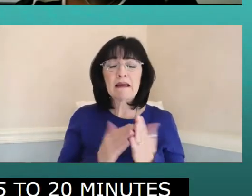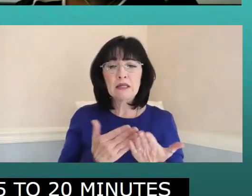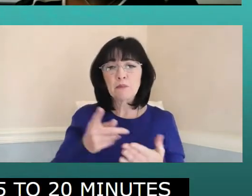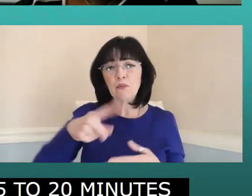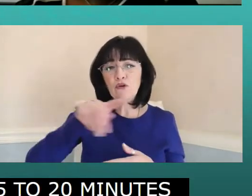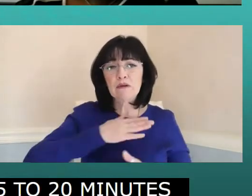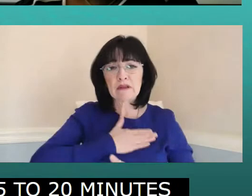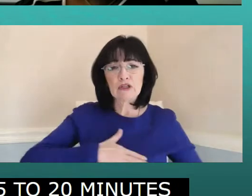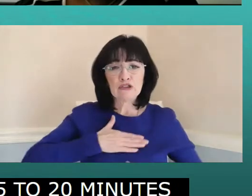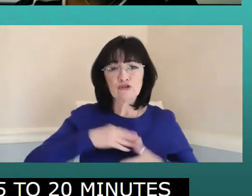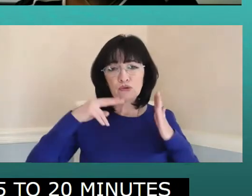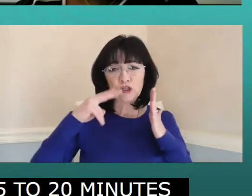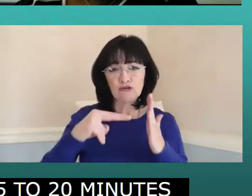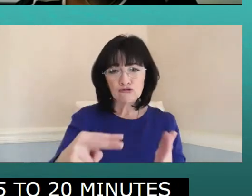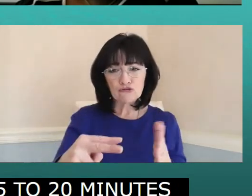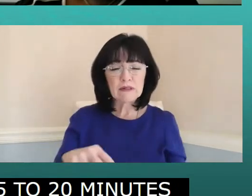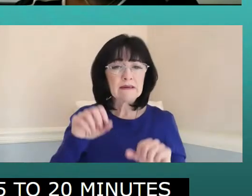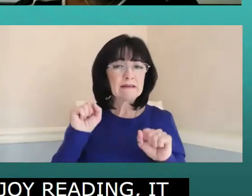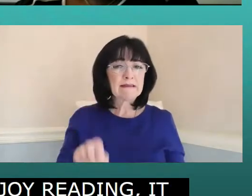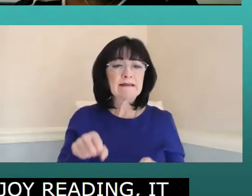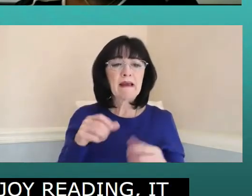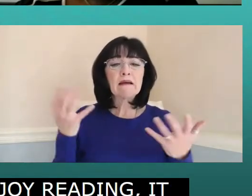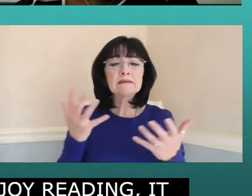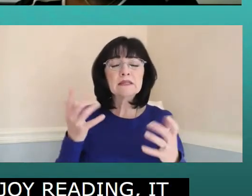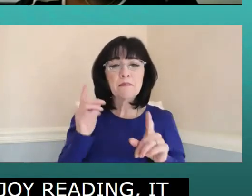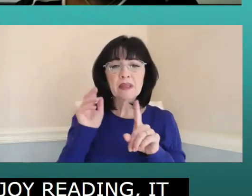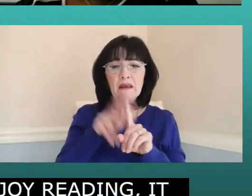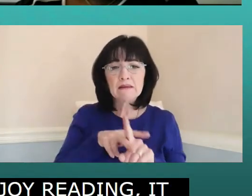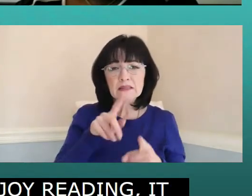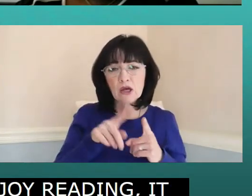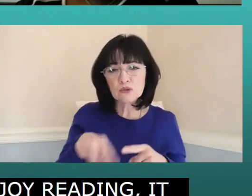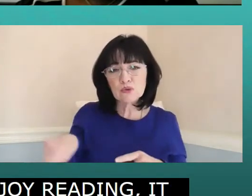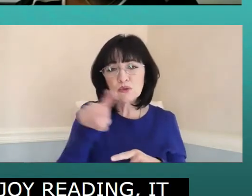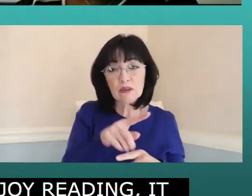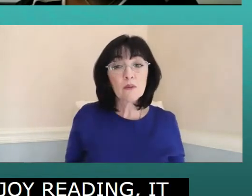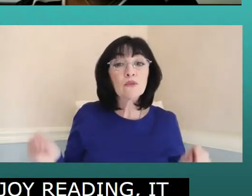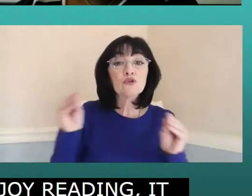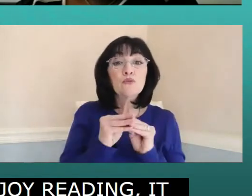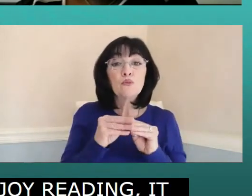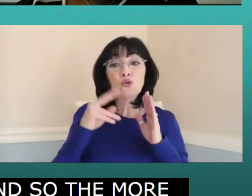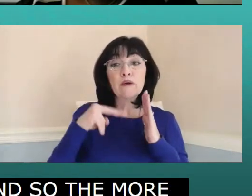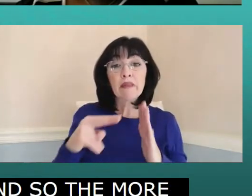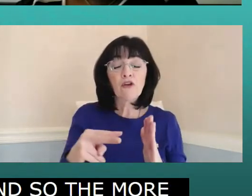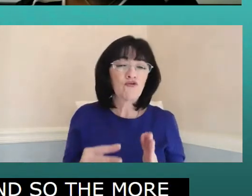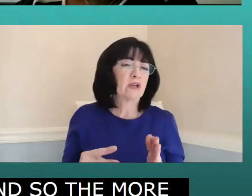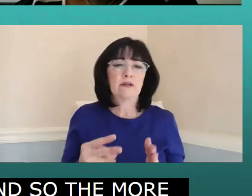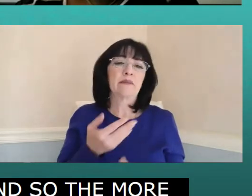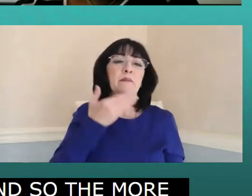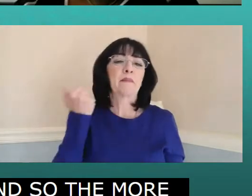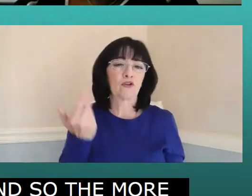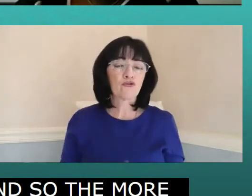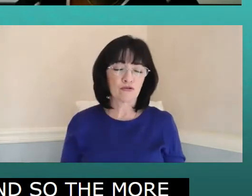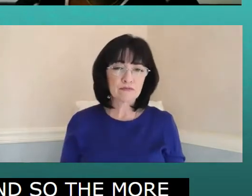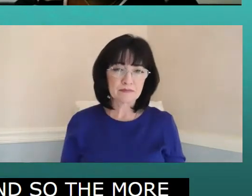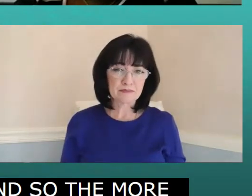be something that is assigned to them. And so the more they read, the better.